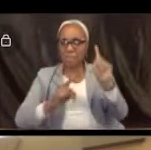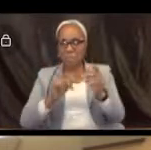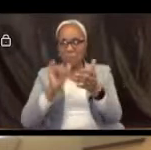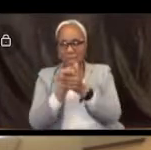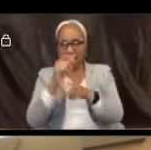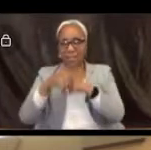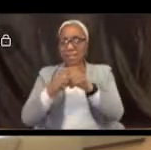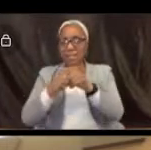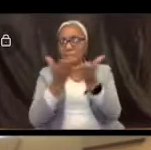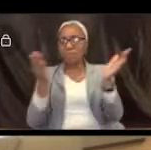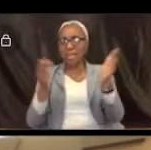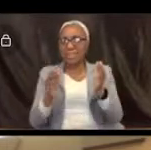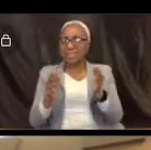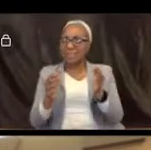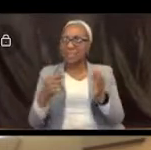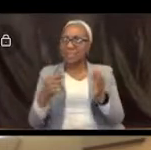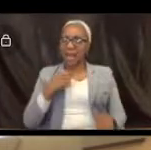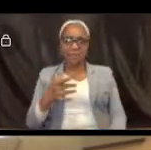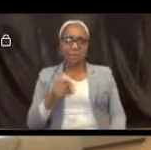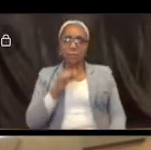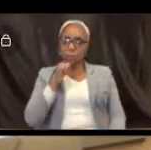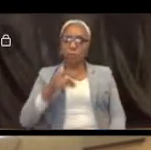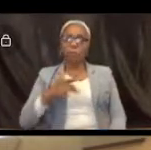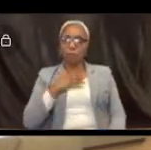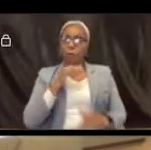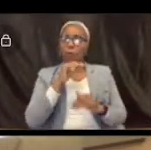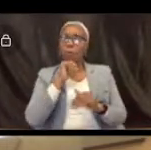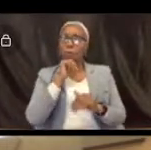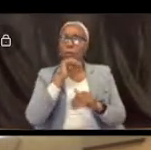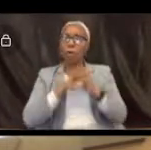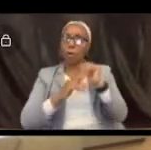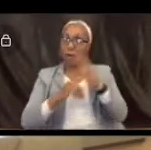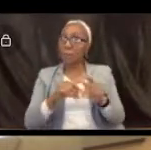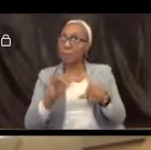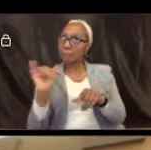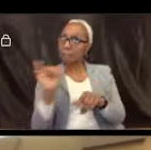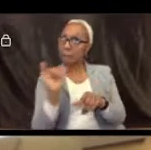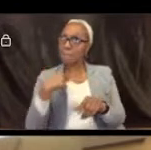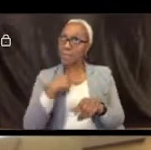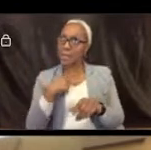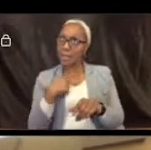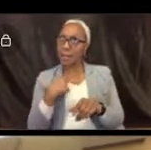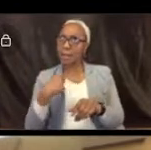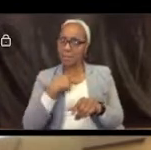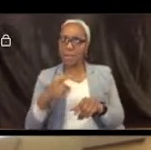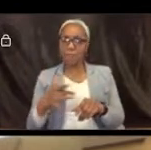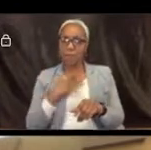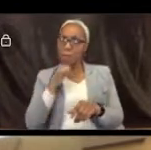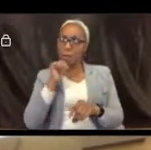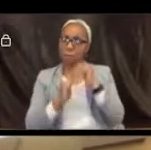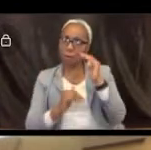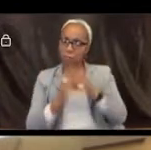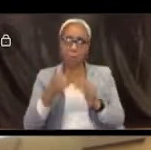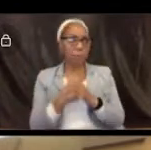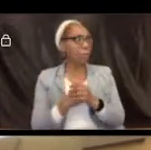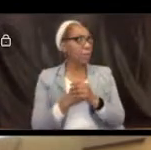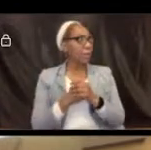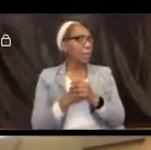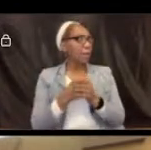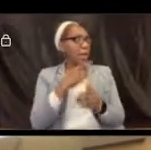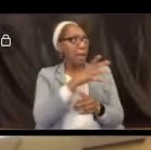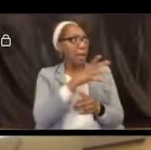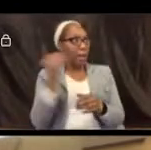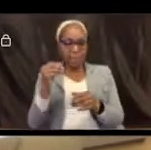that makes me very uncomfortable. Well, it made me very uncomfortable, and I think it ought to make the planning staff